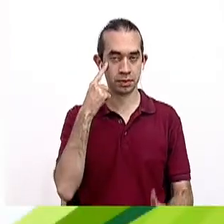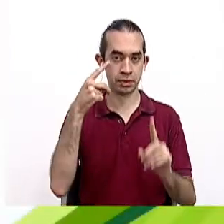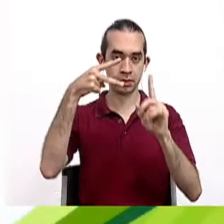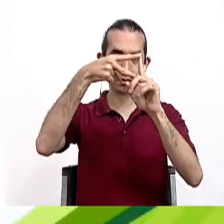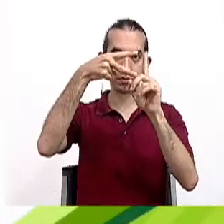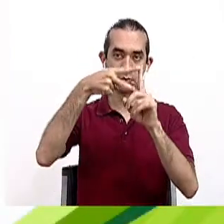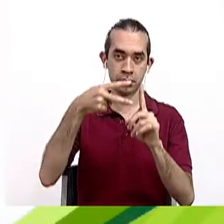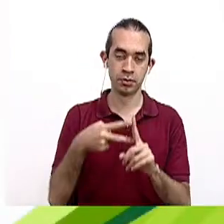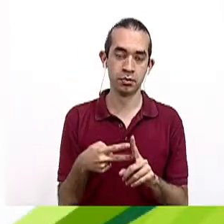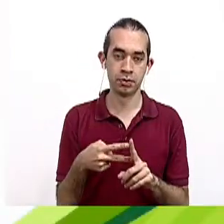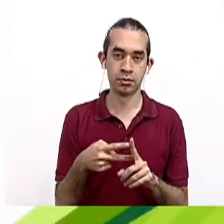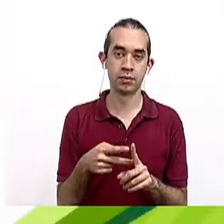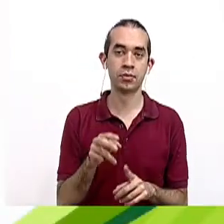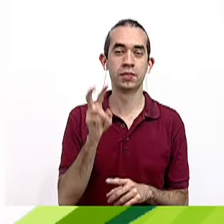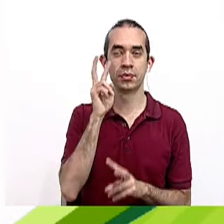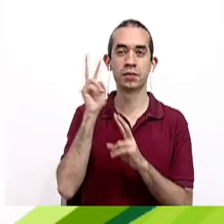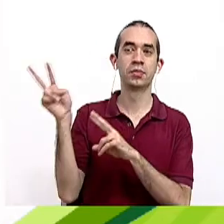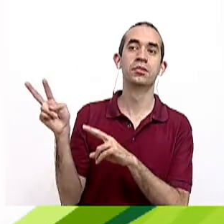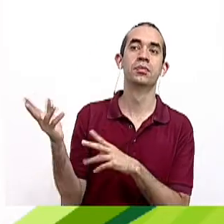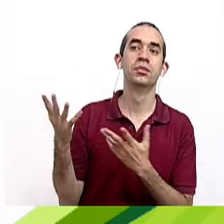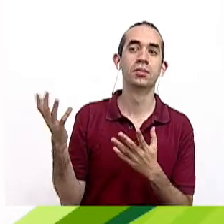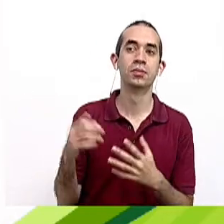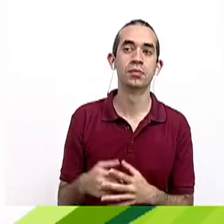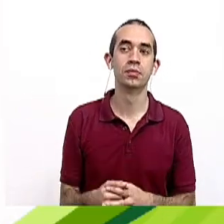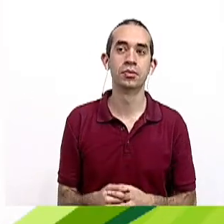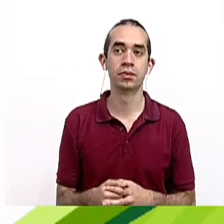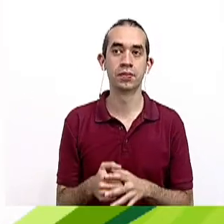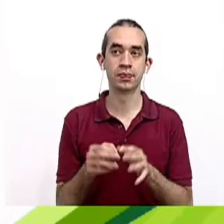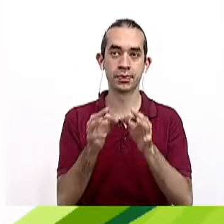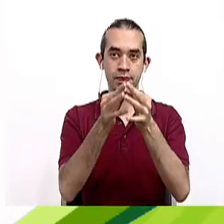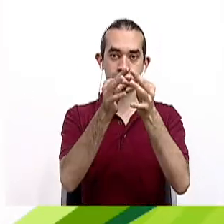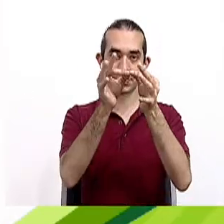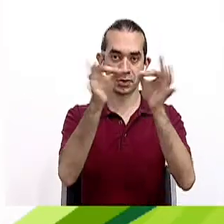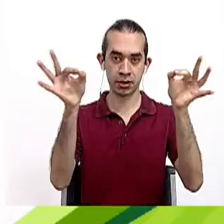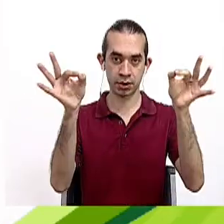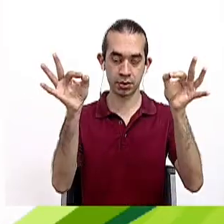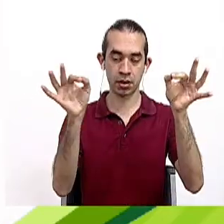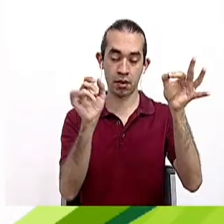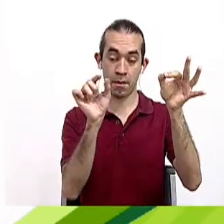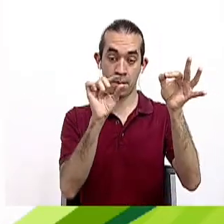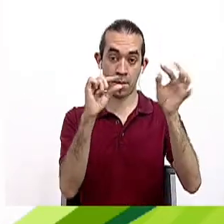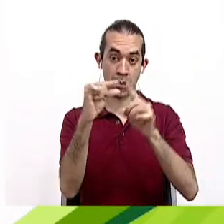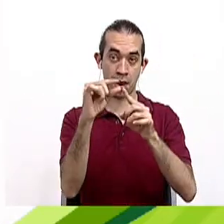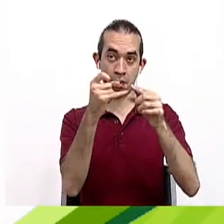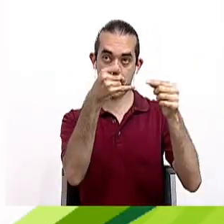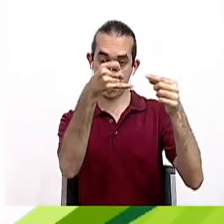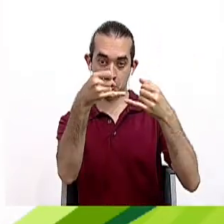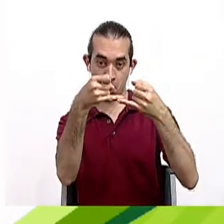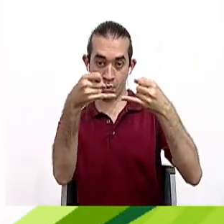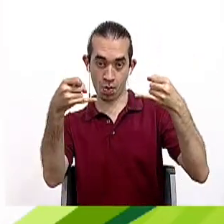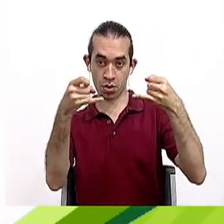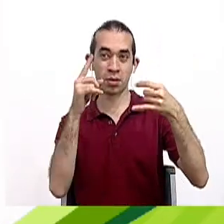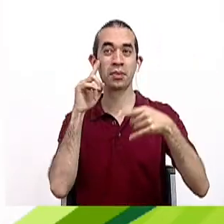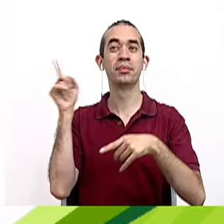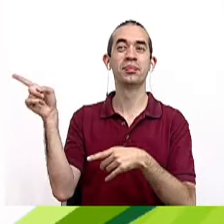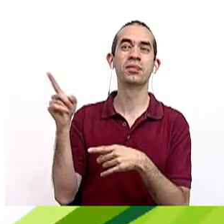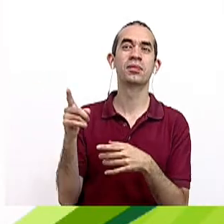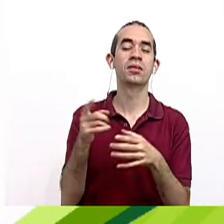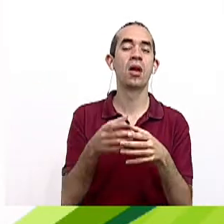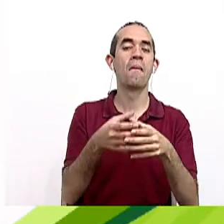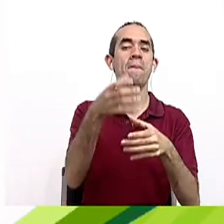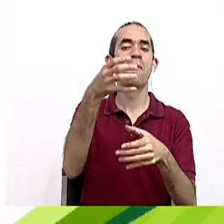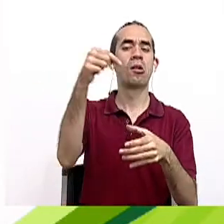vocabulary, and what you're going to see is one sentence with an underlined word, like for example, what can a bottle